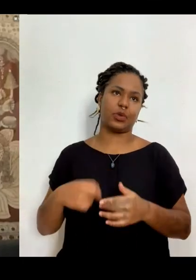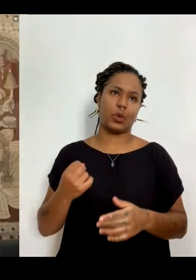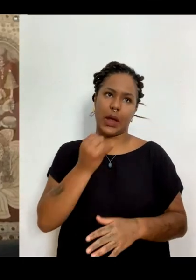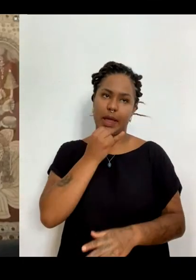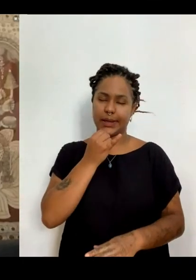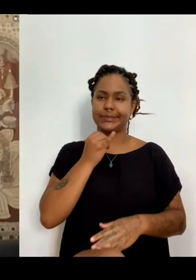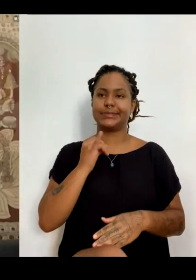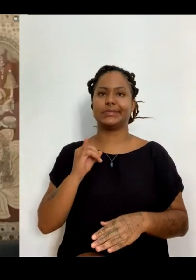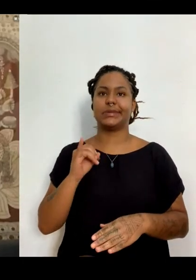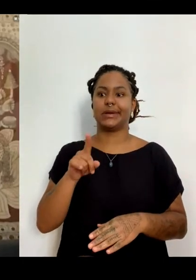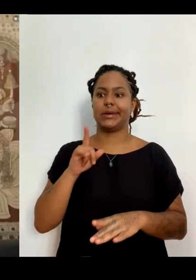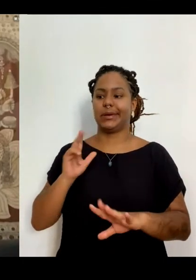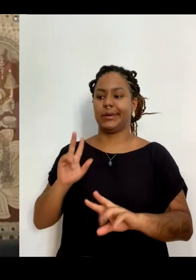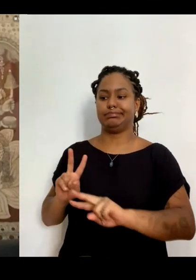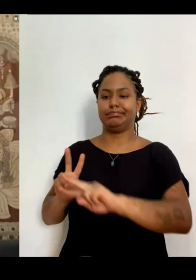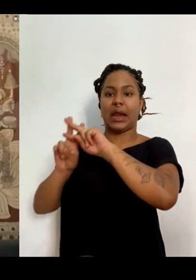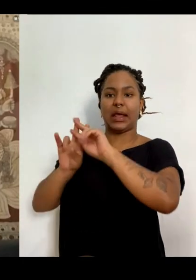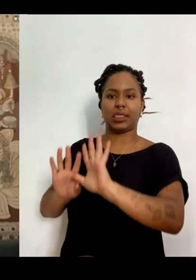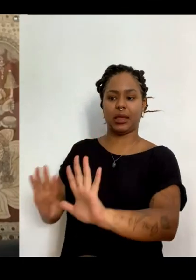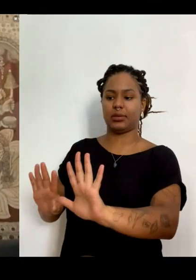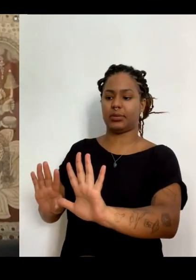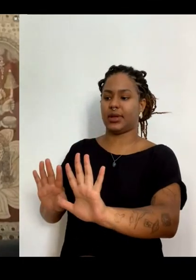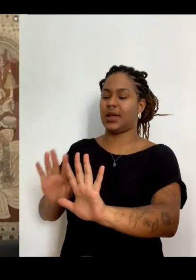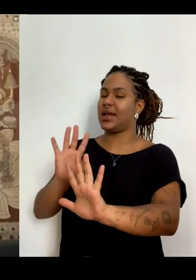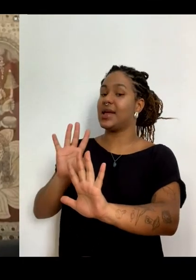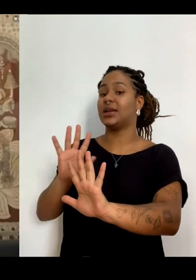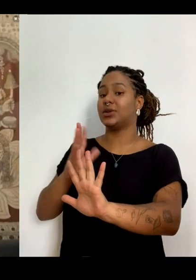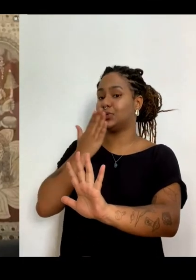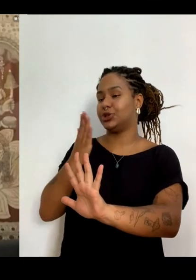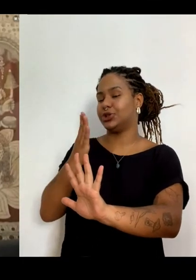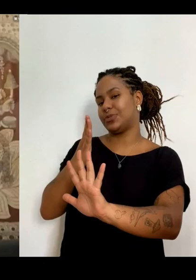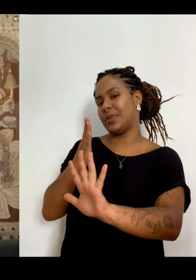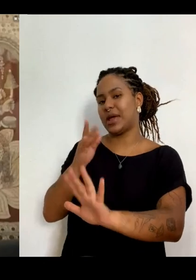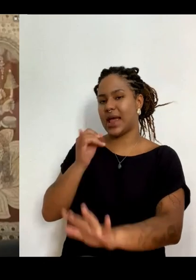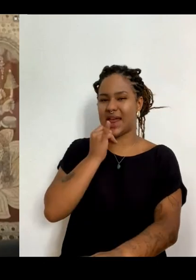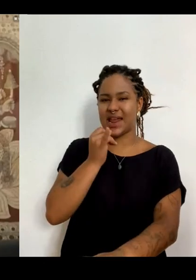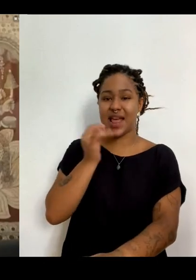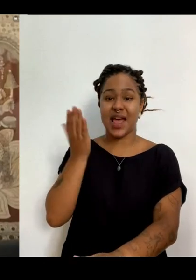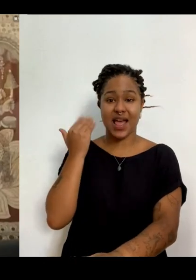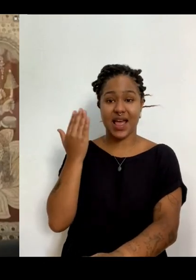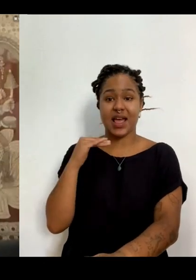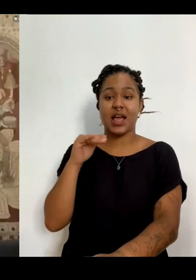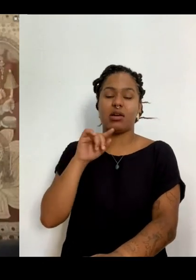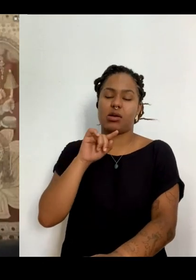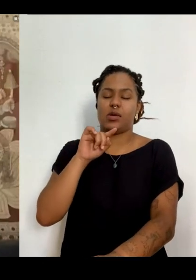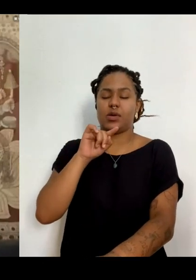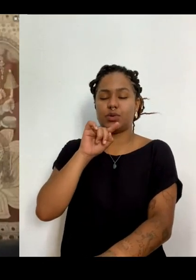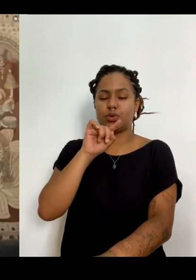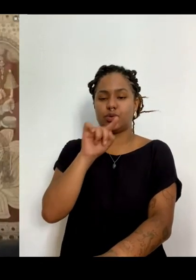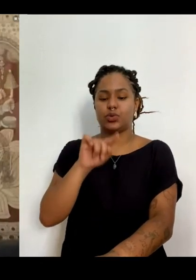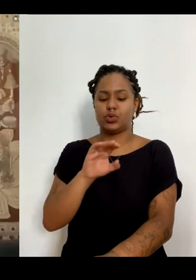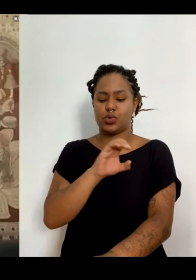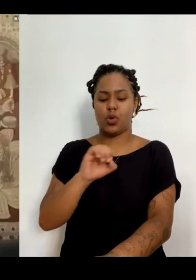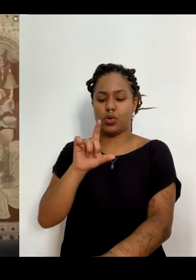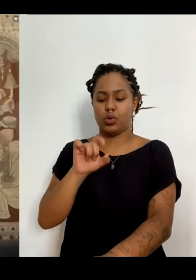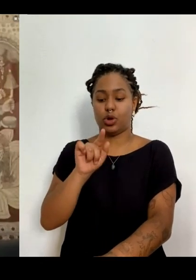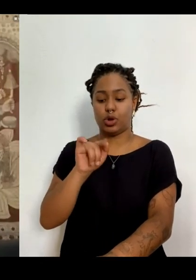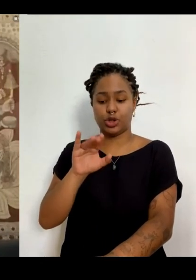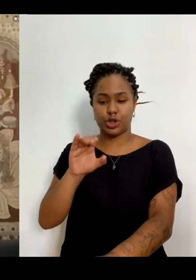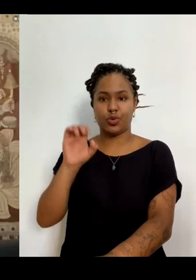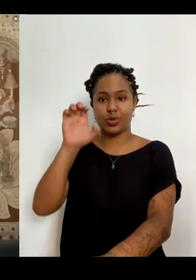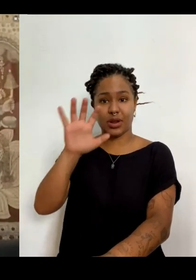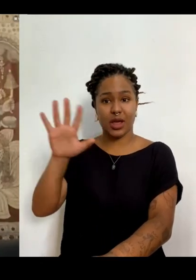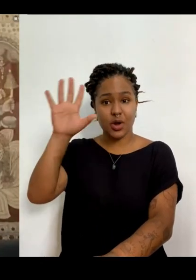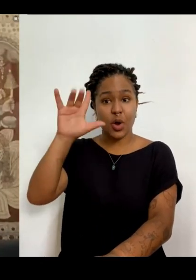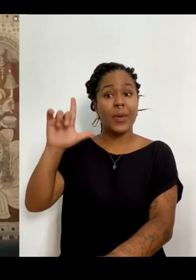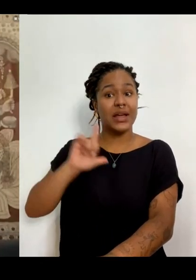the early days in Europe Africans and blacks used to be part of the you know they used to be put there with the animals because they were part